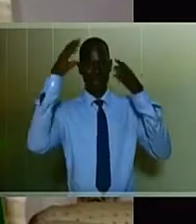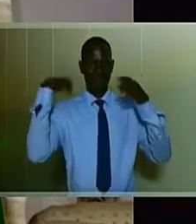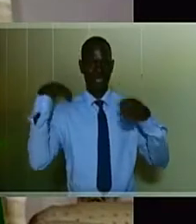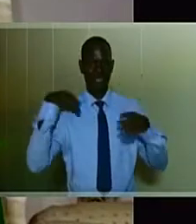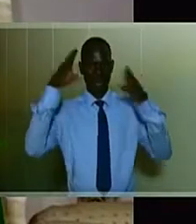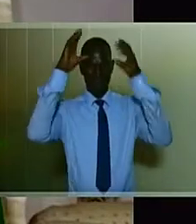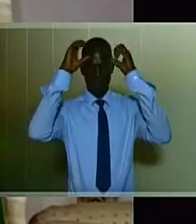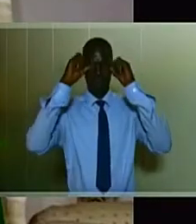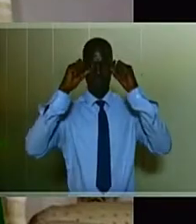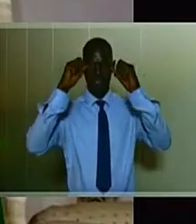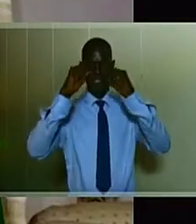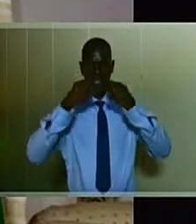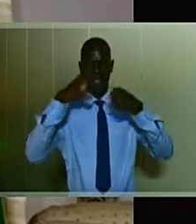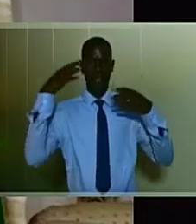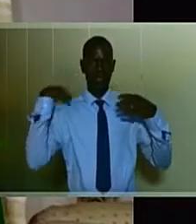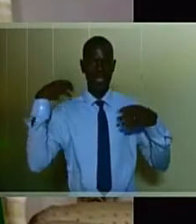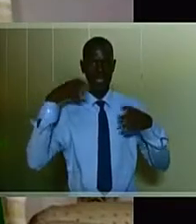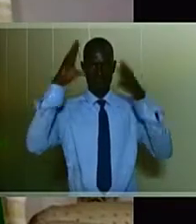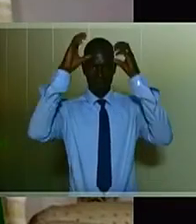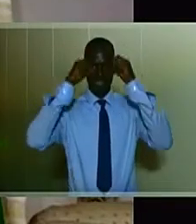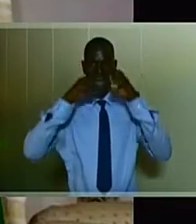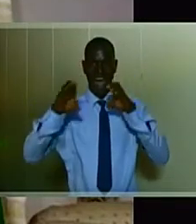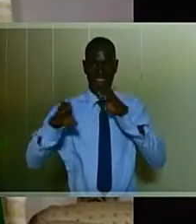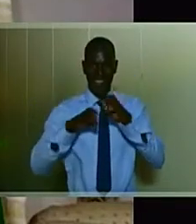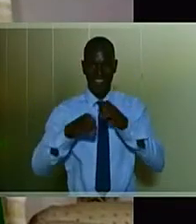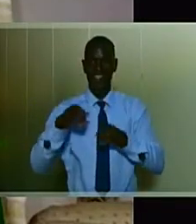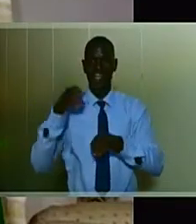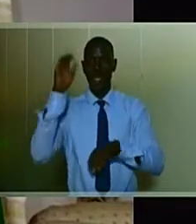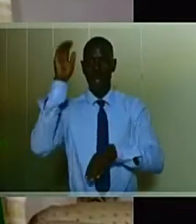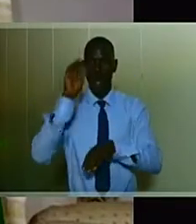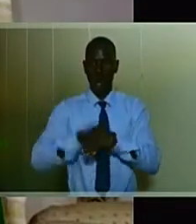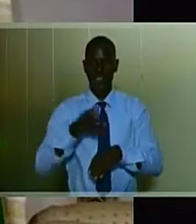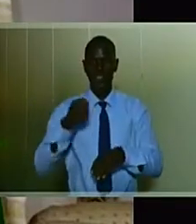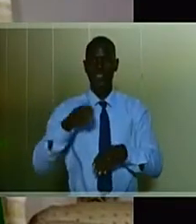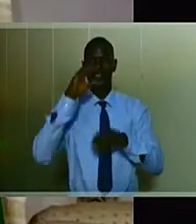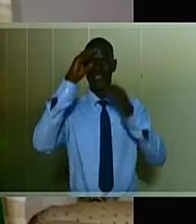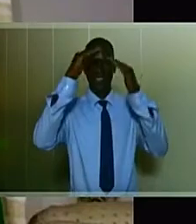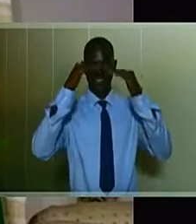get it wrong, Mr. President acted within the conformity of Section